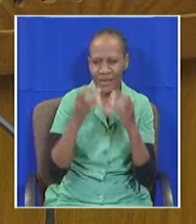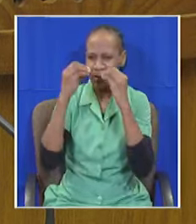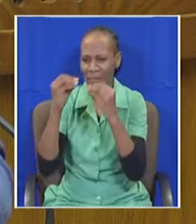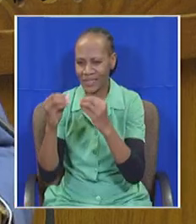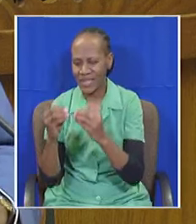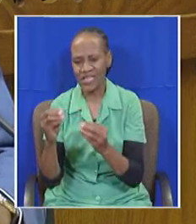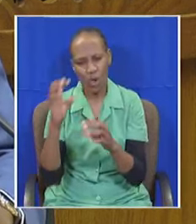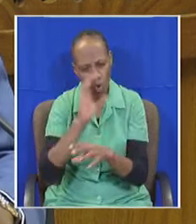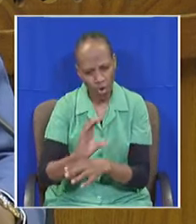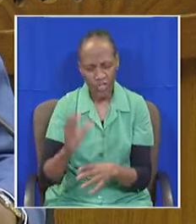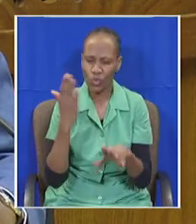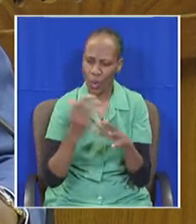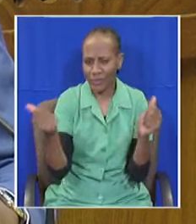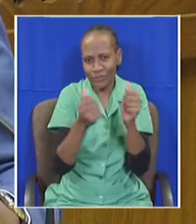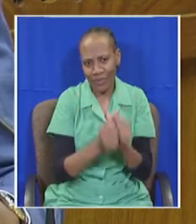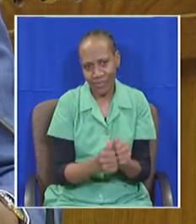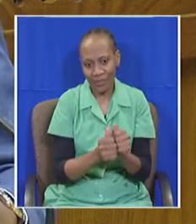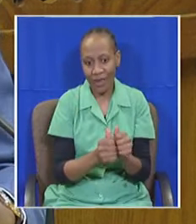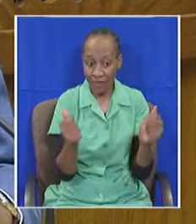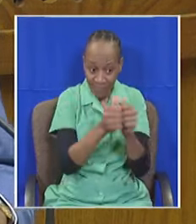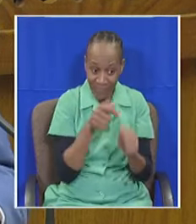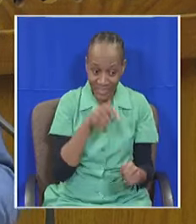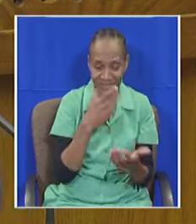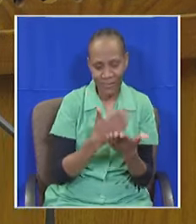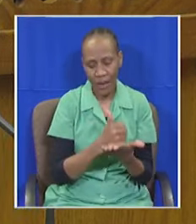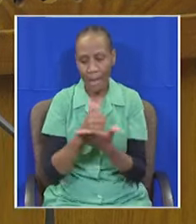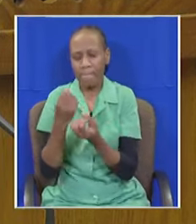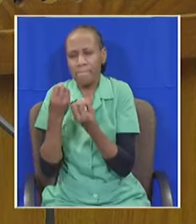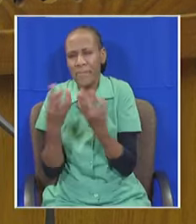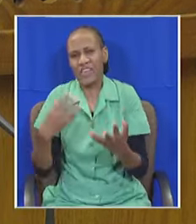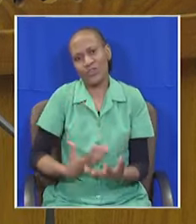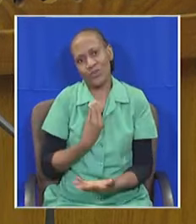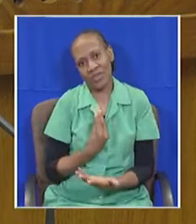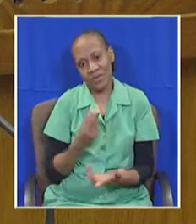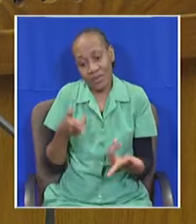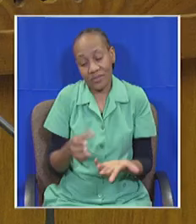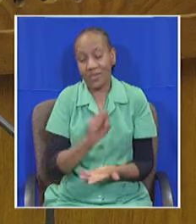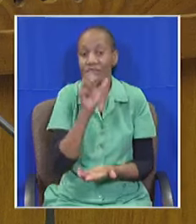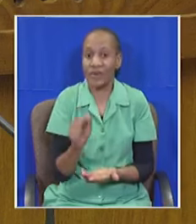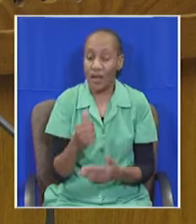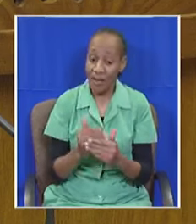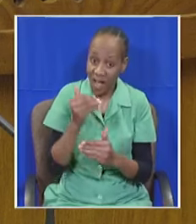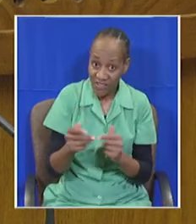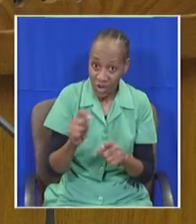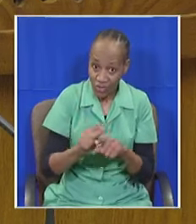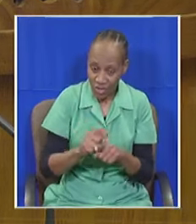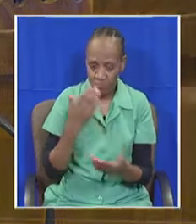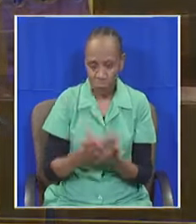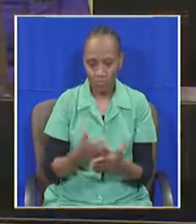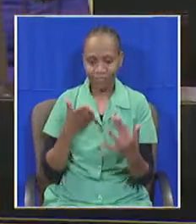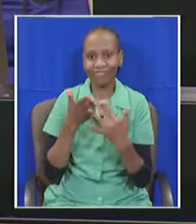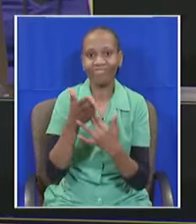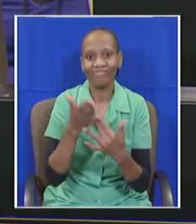These partnerships will benefit the large number of youth or students of our country who will now be able to access both theoretical